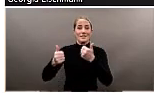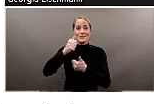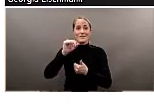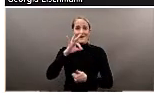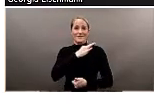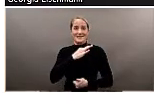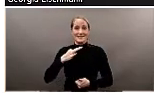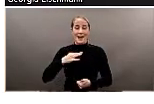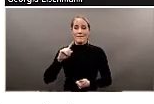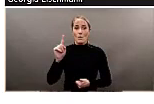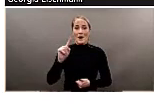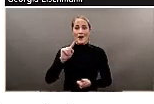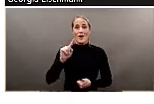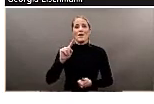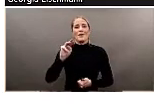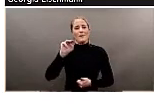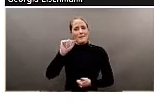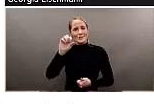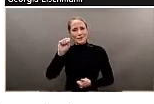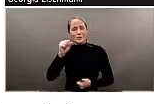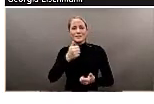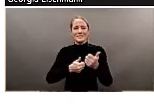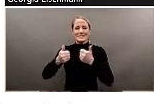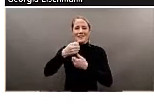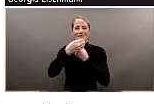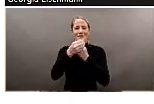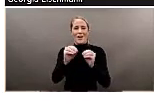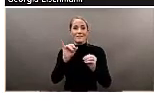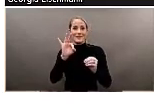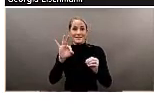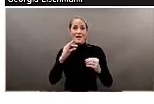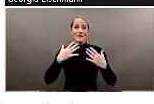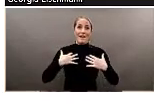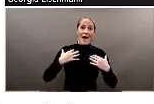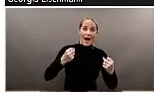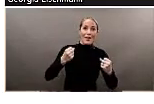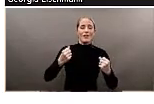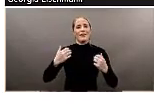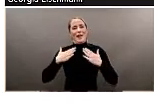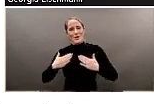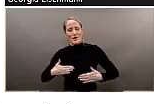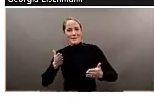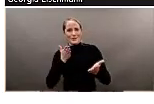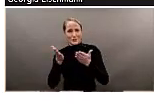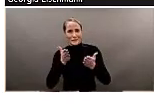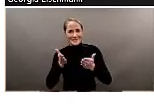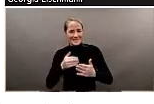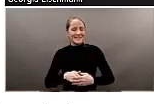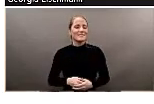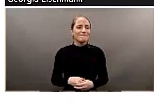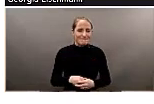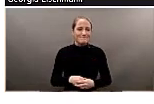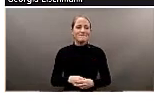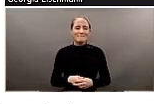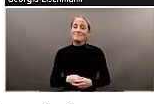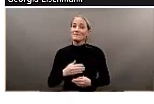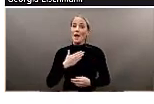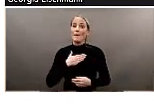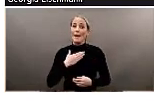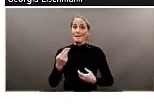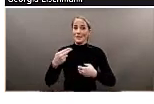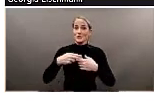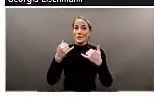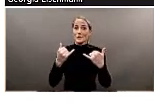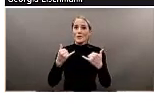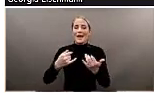Tammy Siegel. I'm a Deputy Chief of Staff at the Massachusetts Executive Office of Health and Human Services. I'm pleased to be here